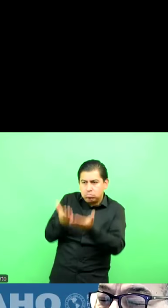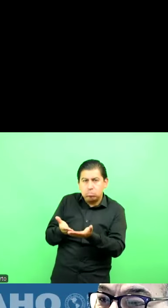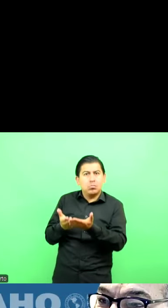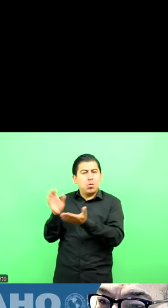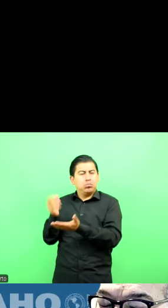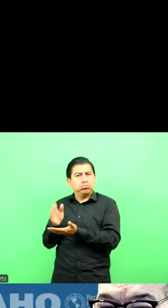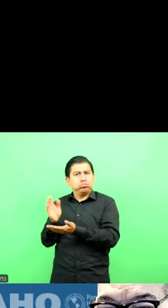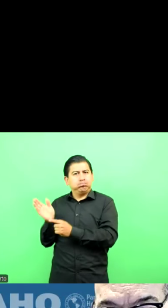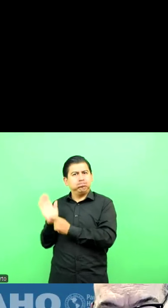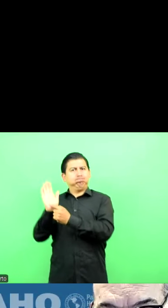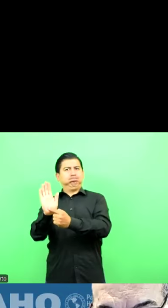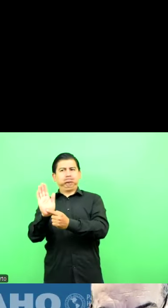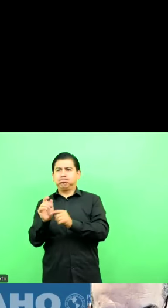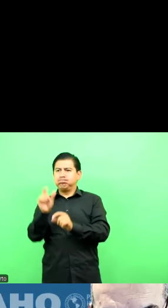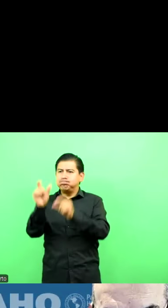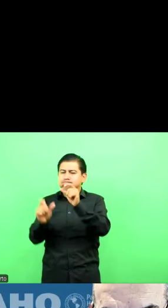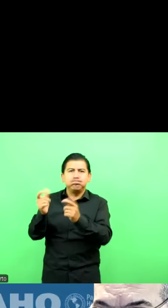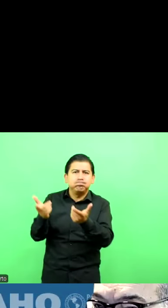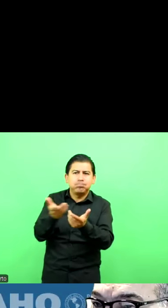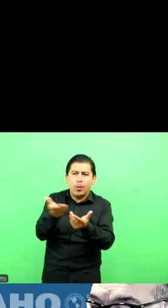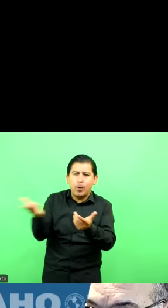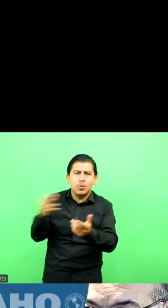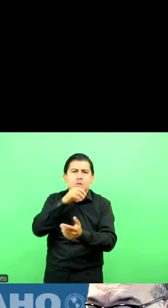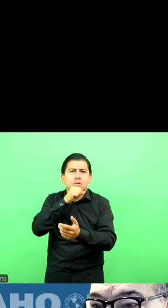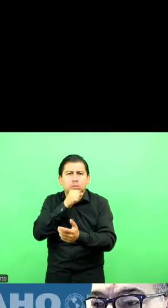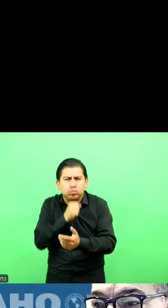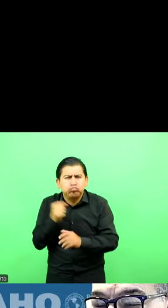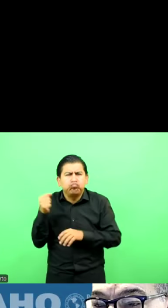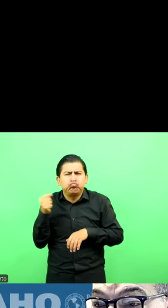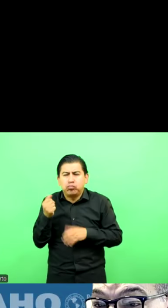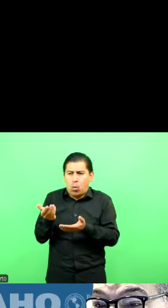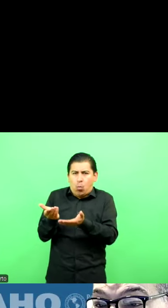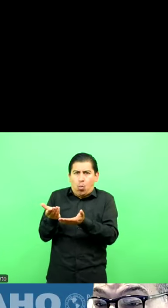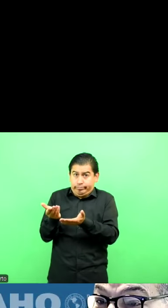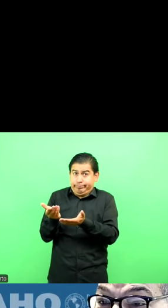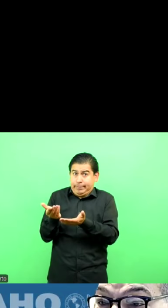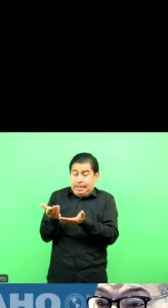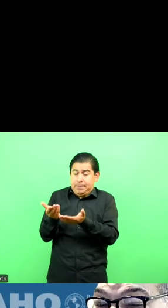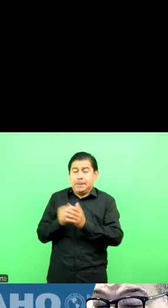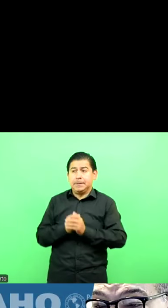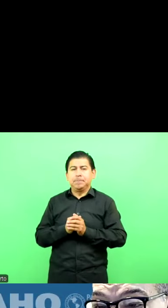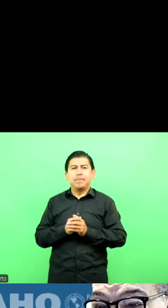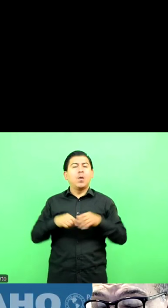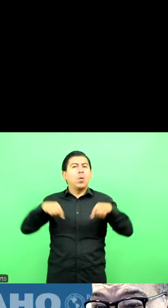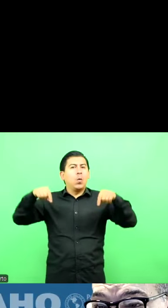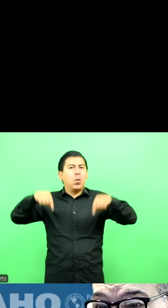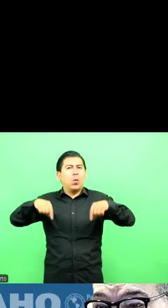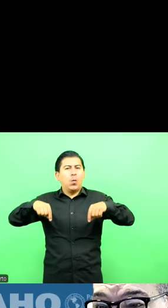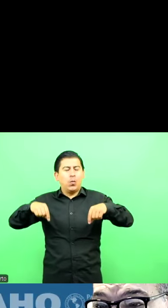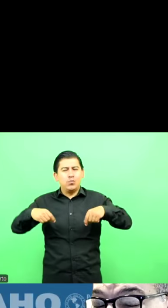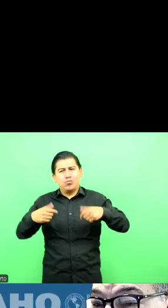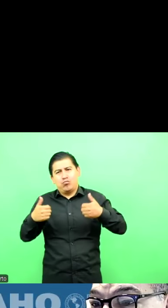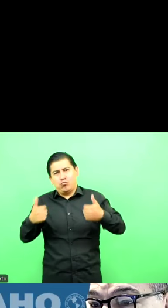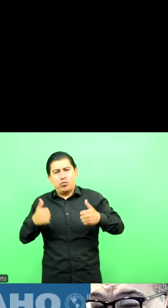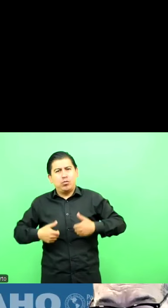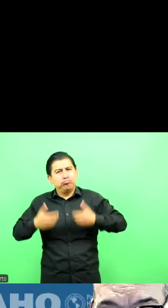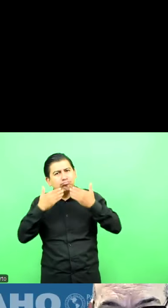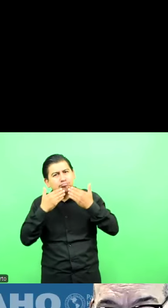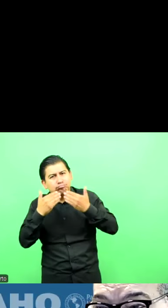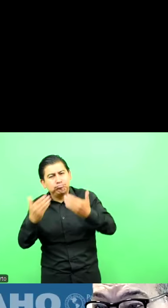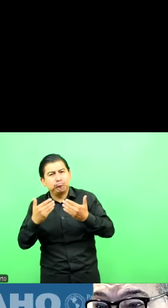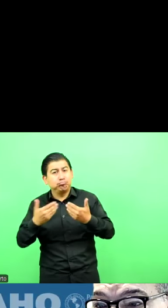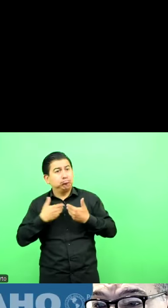emergencias priority in en el mundo emergency contemporáneo. risk management in the modern Quiero world. agradecer también por haberme I would like